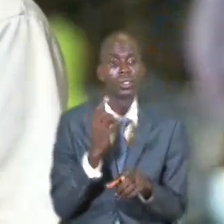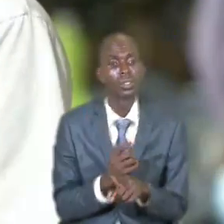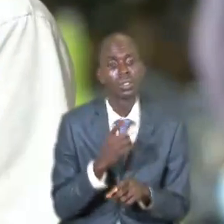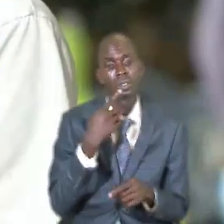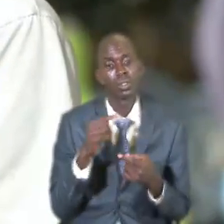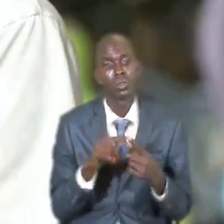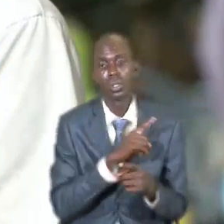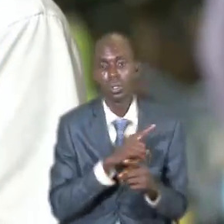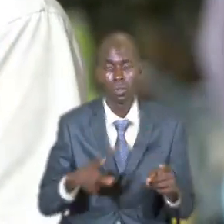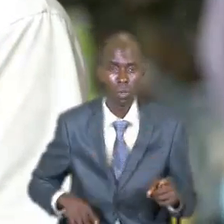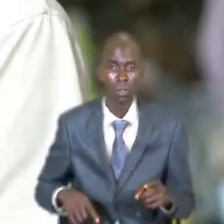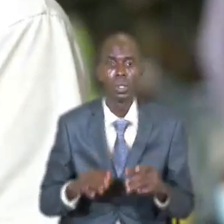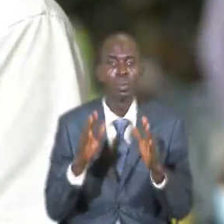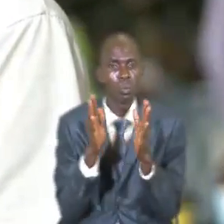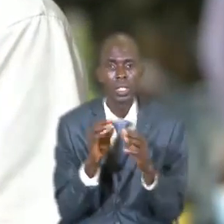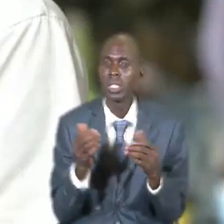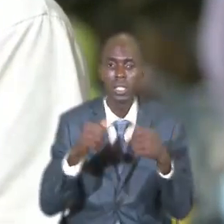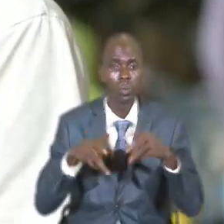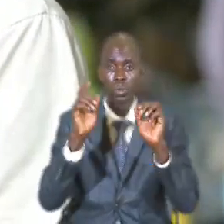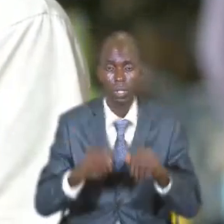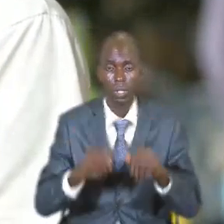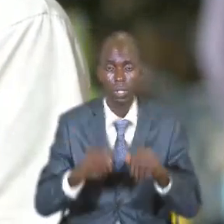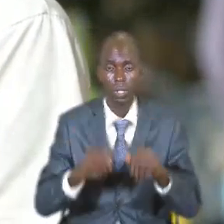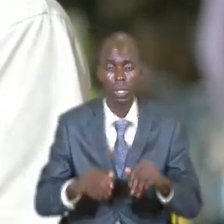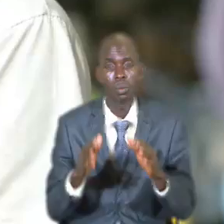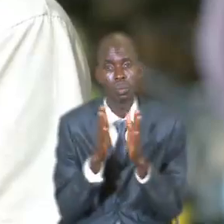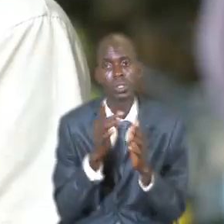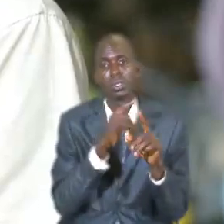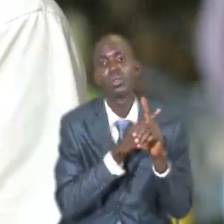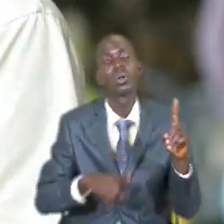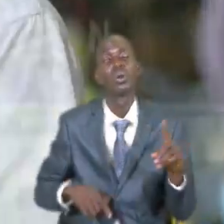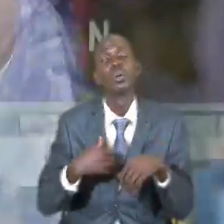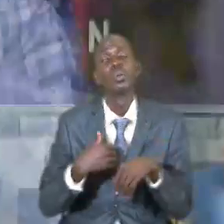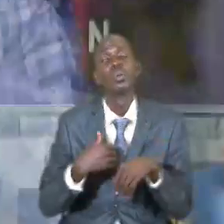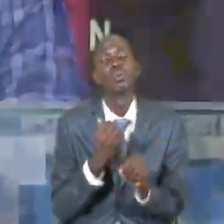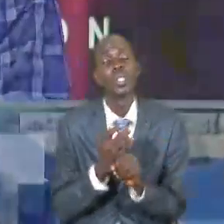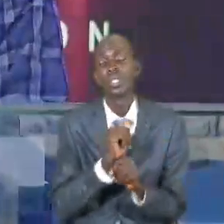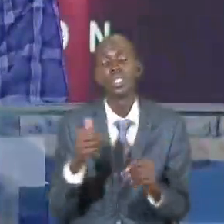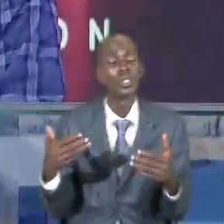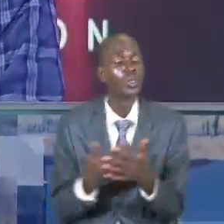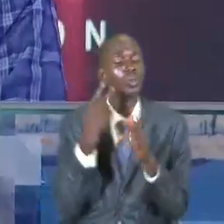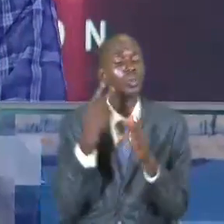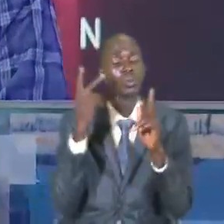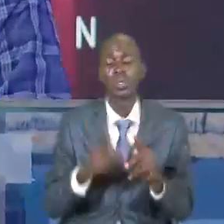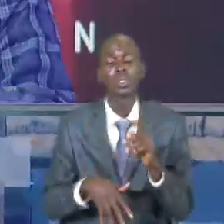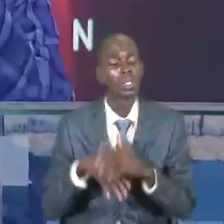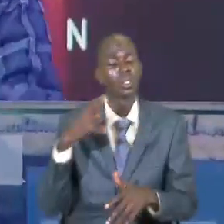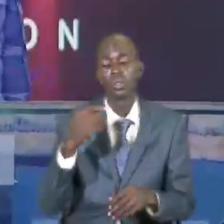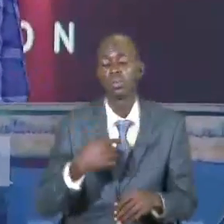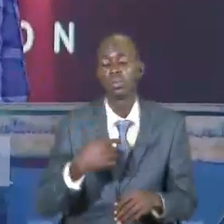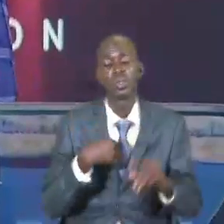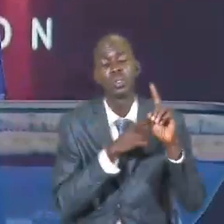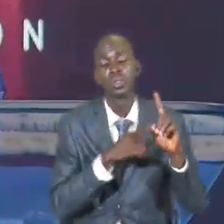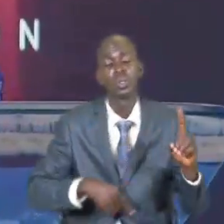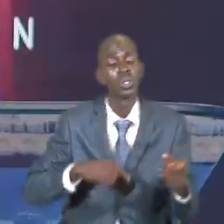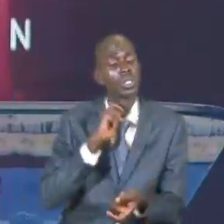Lord, make a new person out of me. Lord, change my life. Lord, I need your conversion. Lord, I